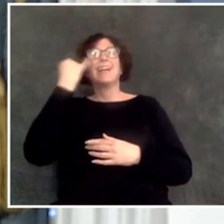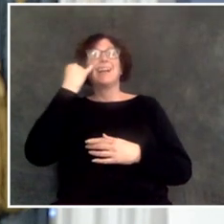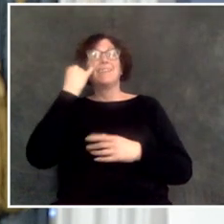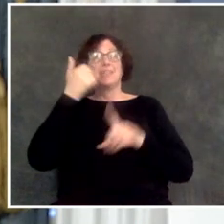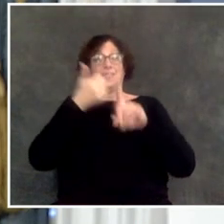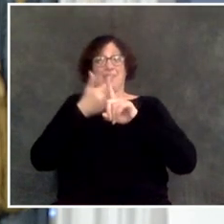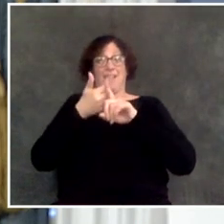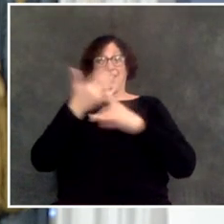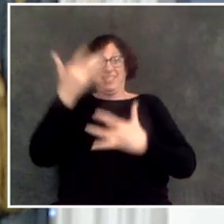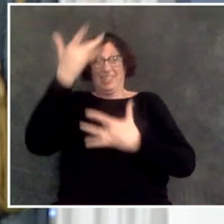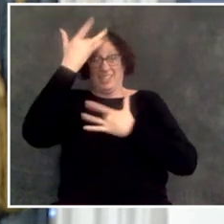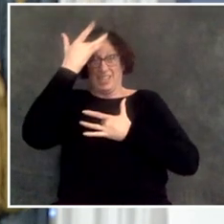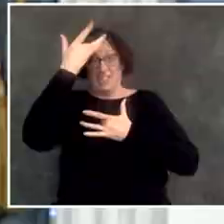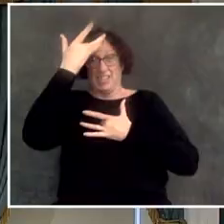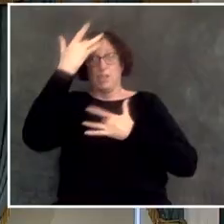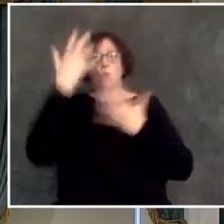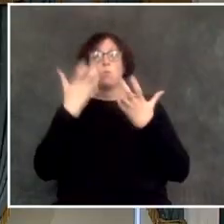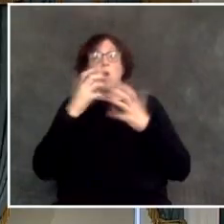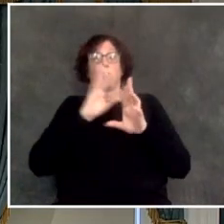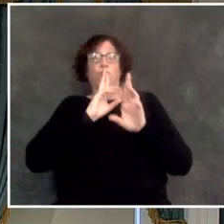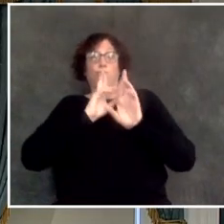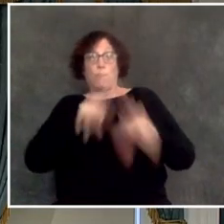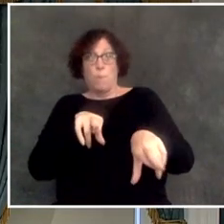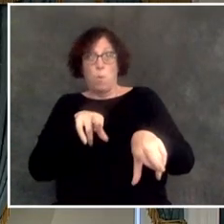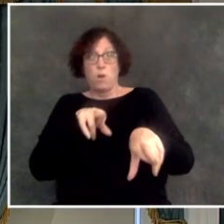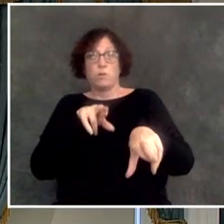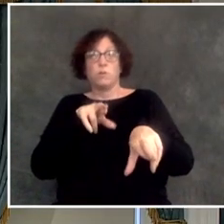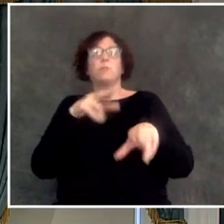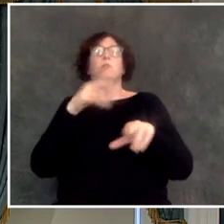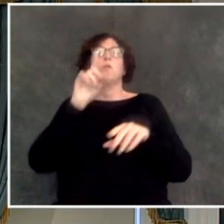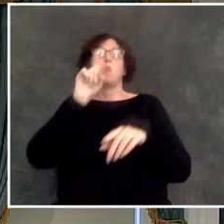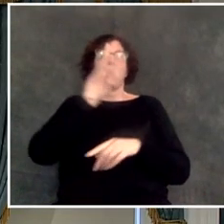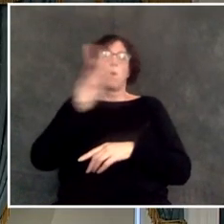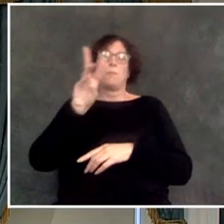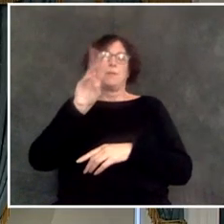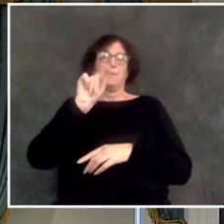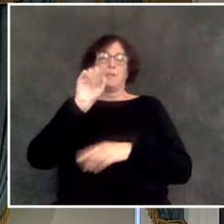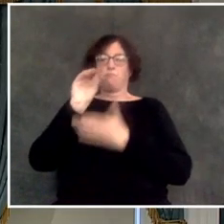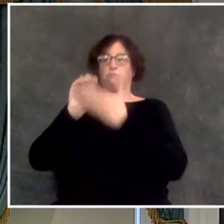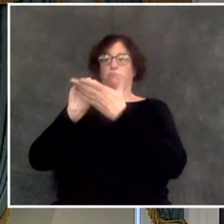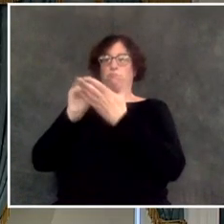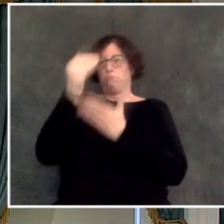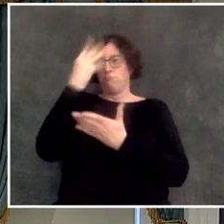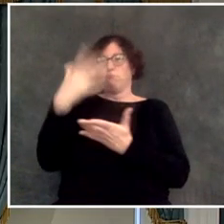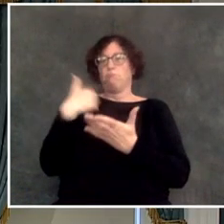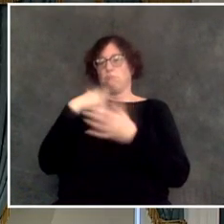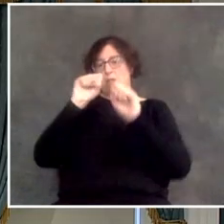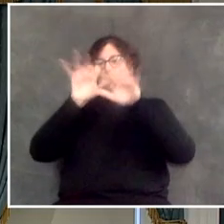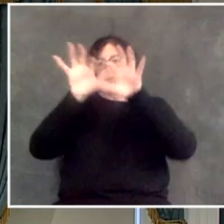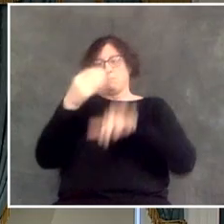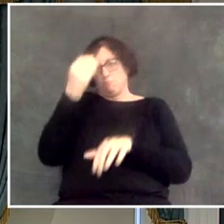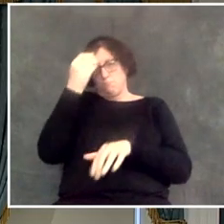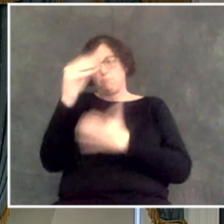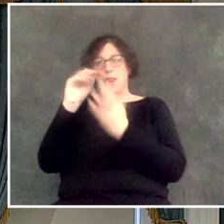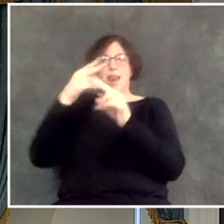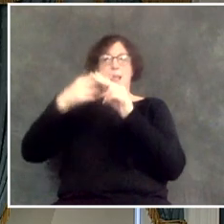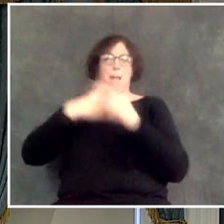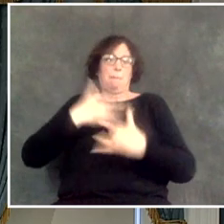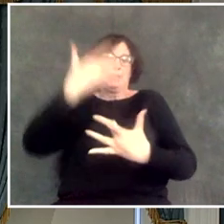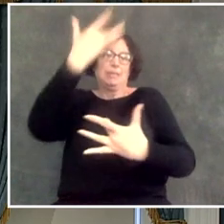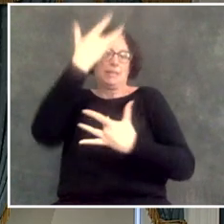nyc.gov/coronavirus. Excellent. Thank you. Sydney, also following up on a previous question. So